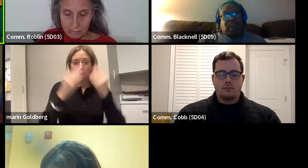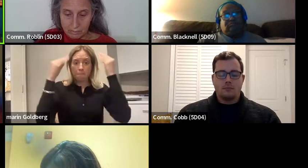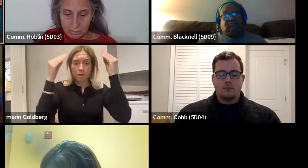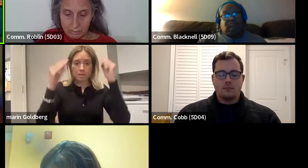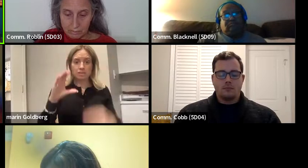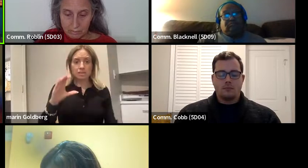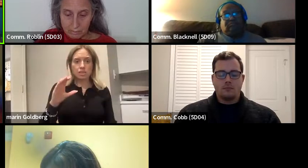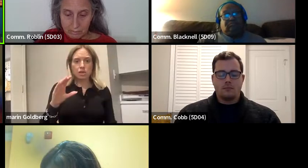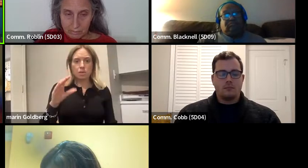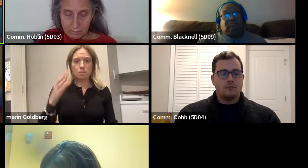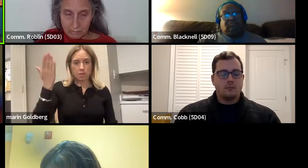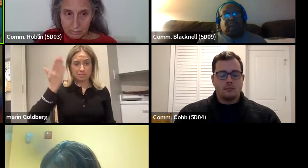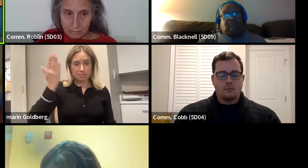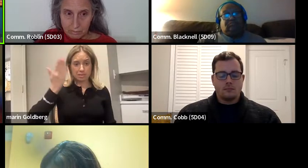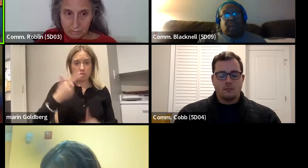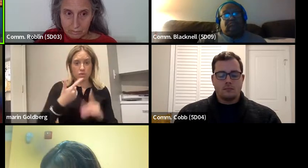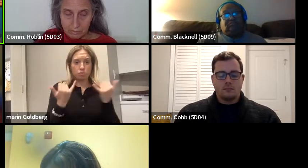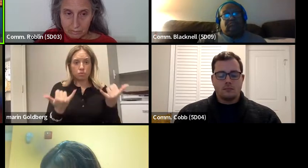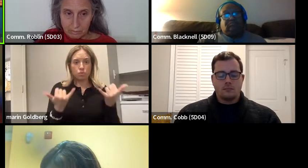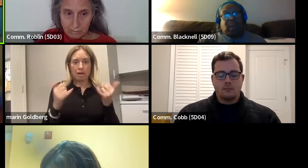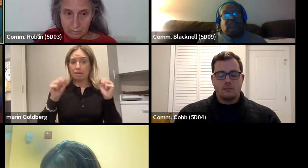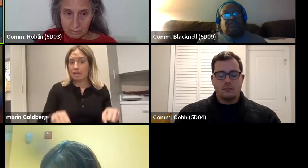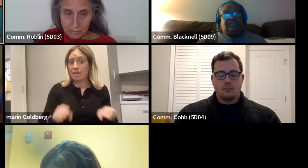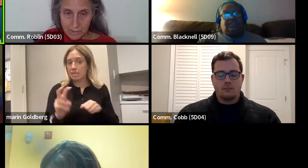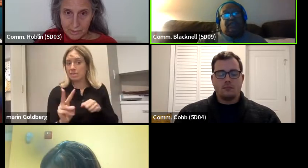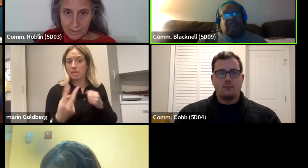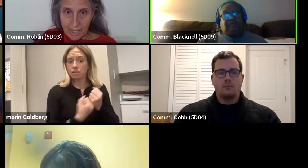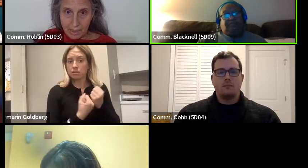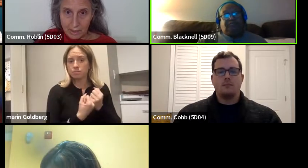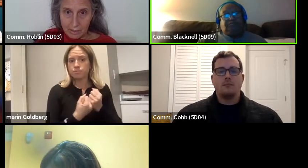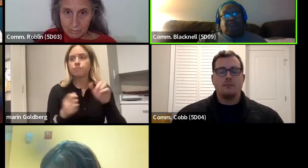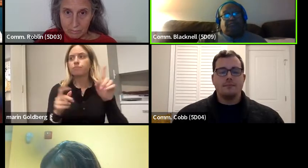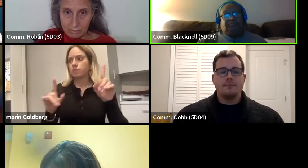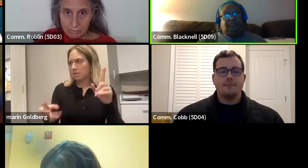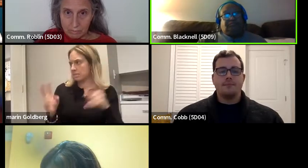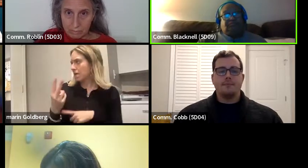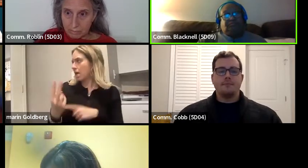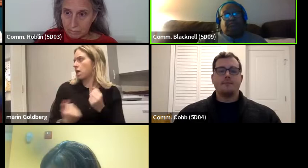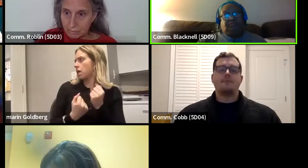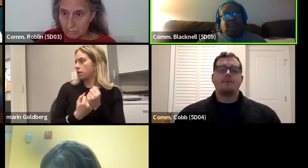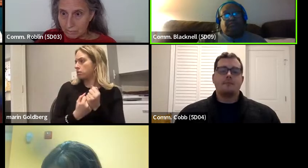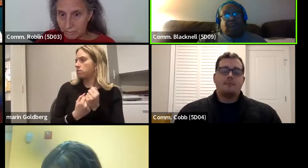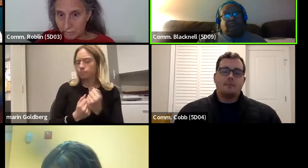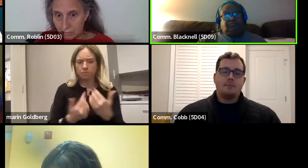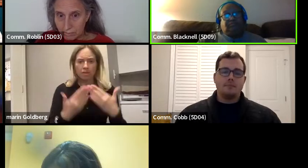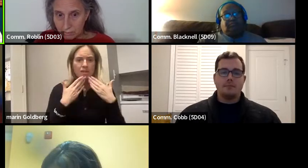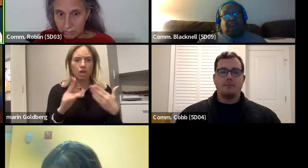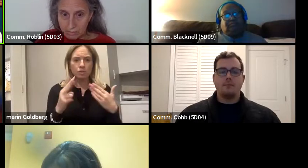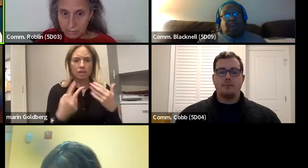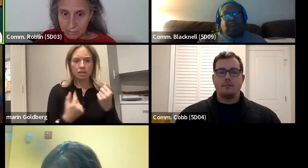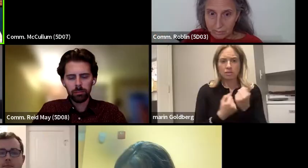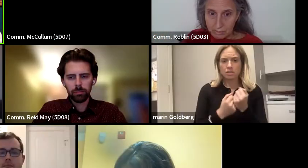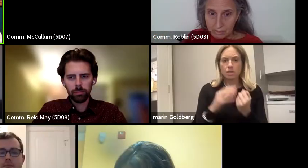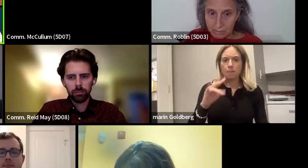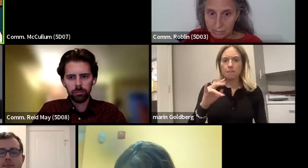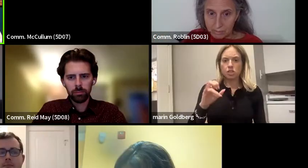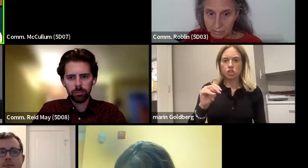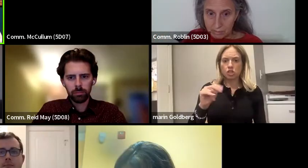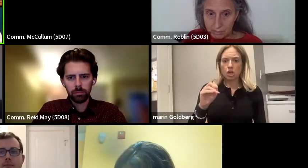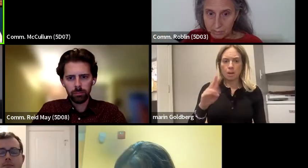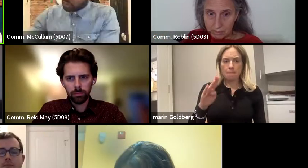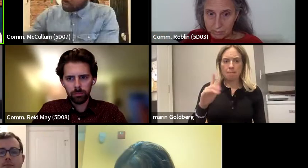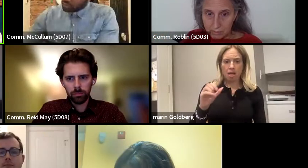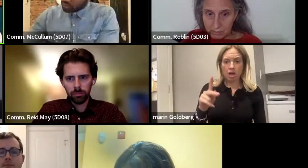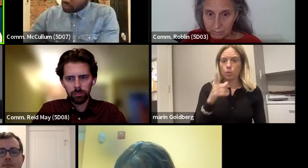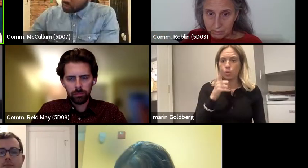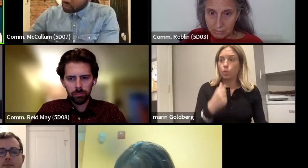presentation from tonight's voting action items. Can I get a second? Second. Thank you. Second by Commissioner Blacknell. All in